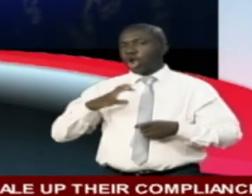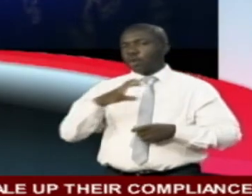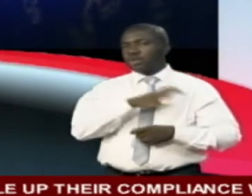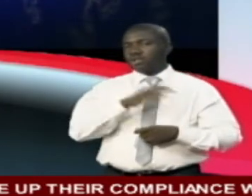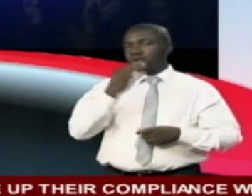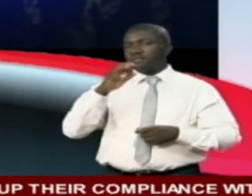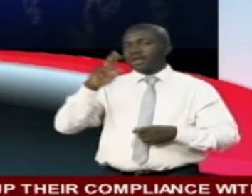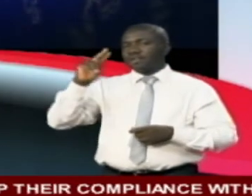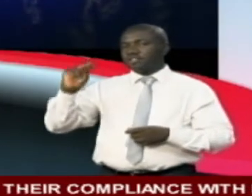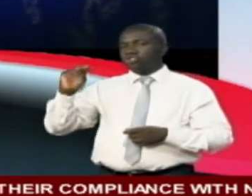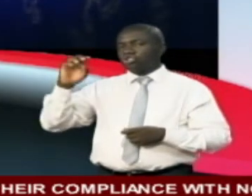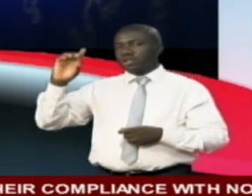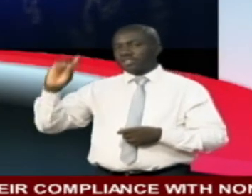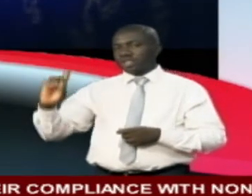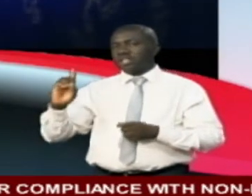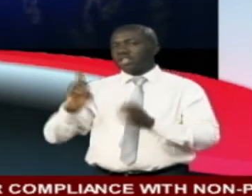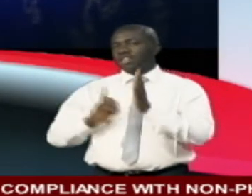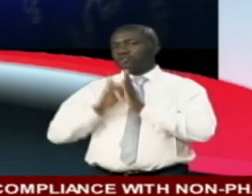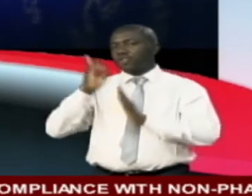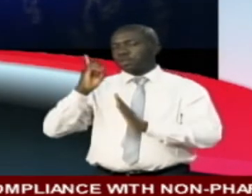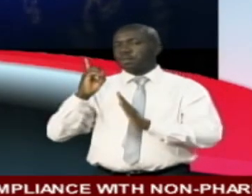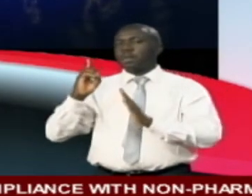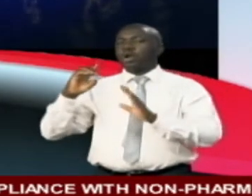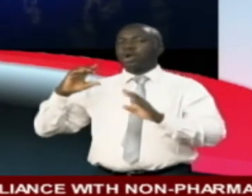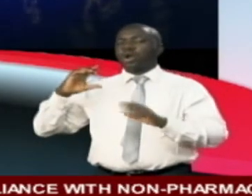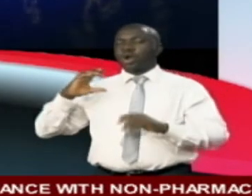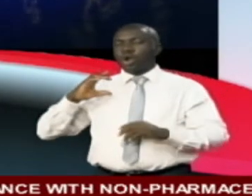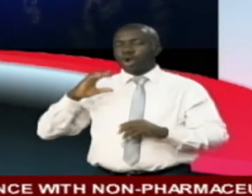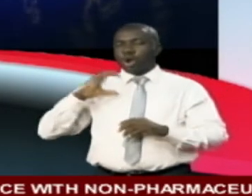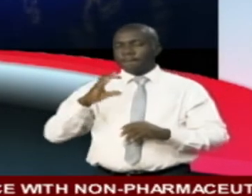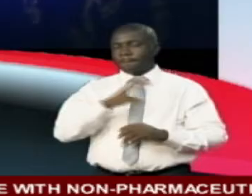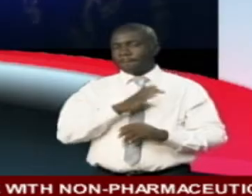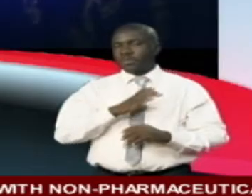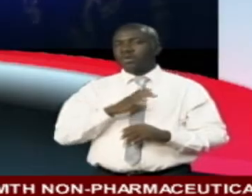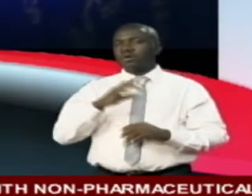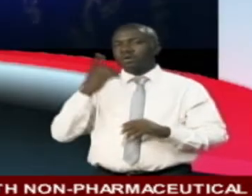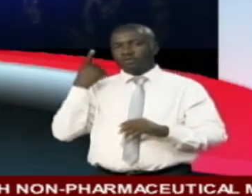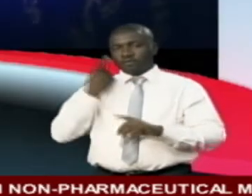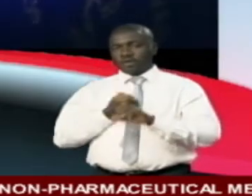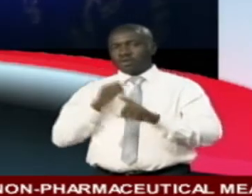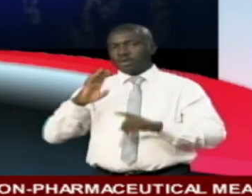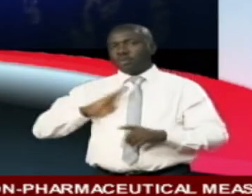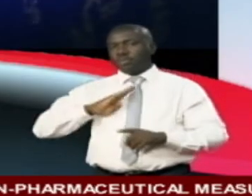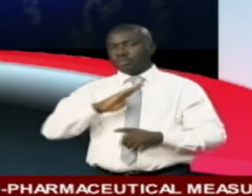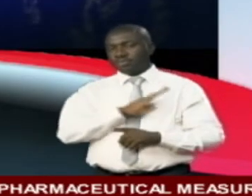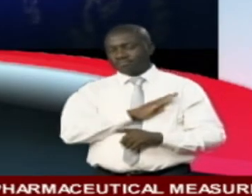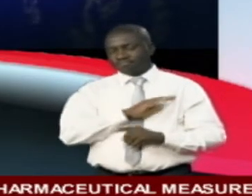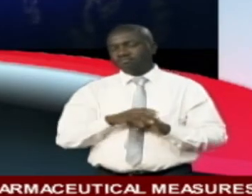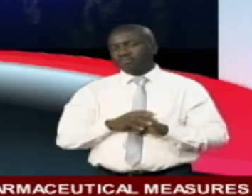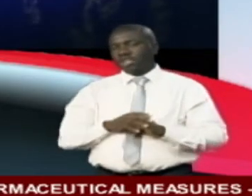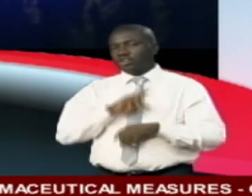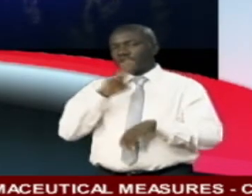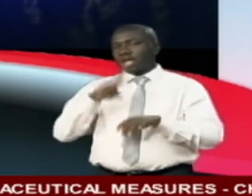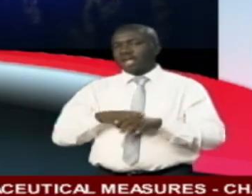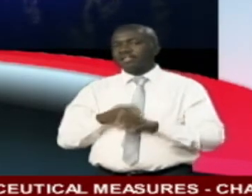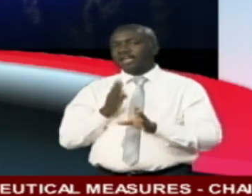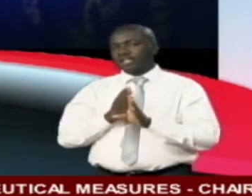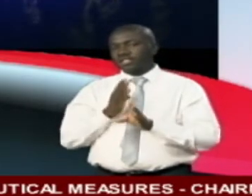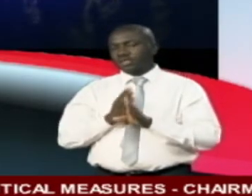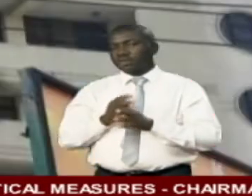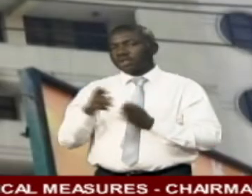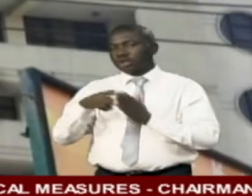Delta Development Commission to pave way for the composition of its governing board. National Assembly correspondent Ignatius Nkwo